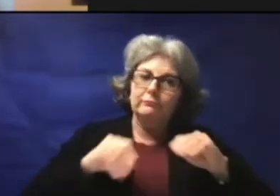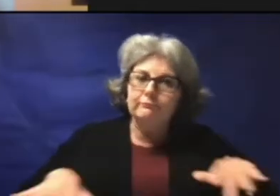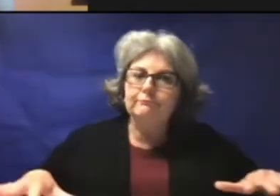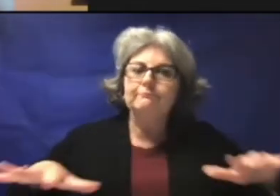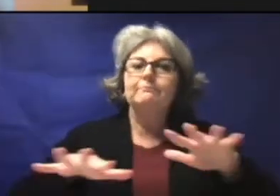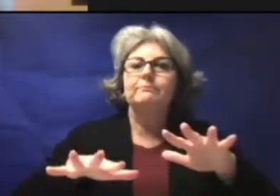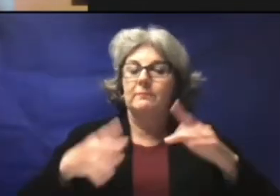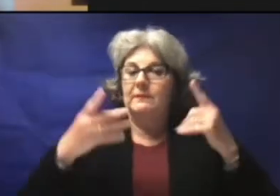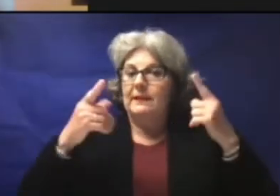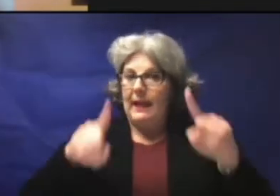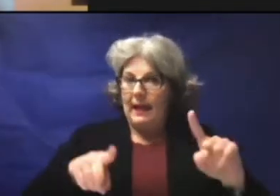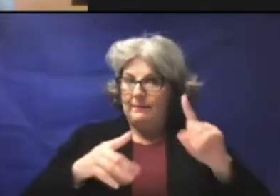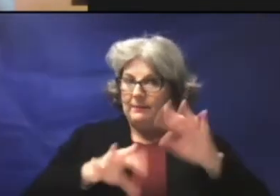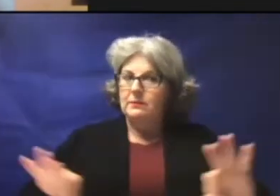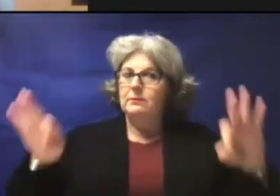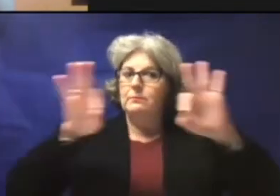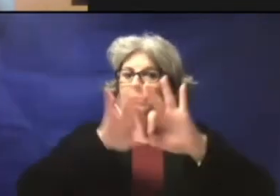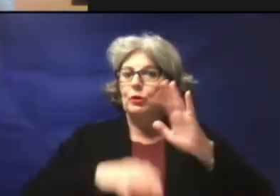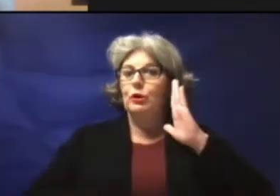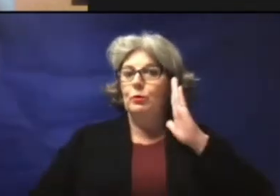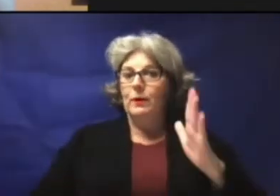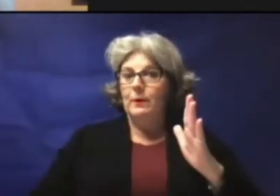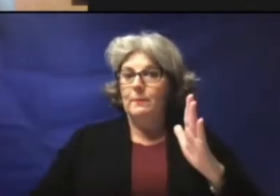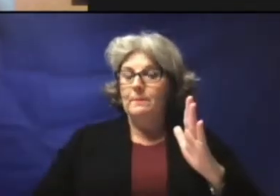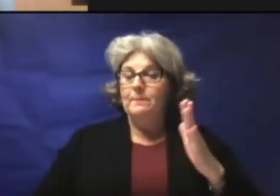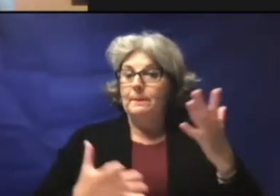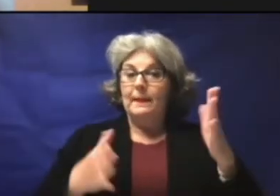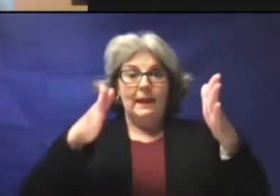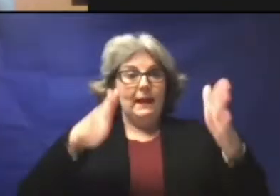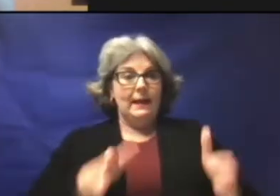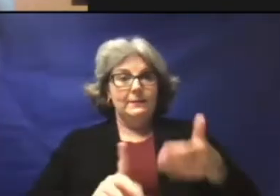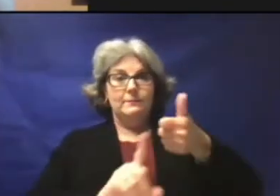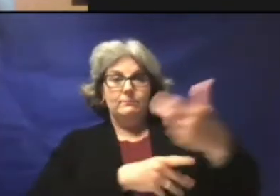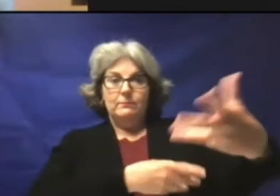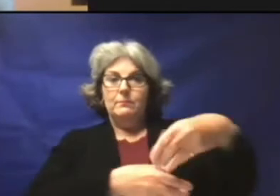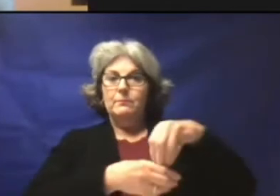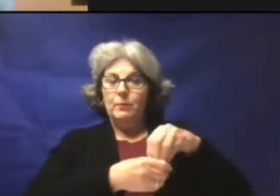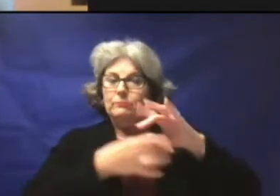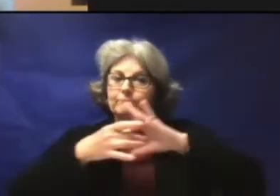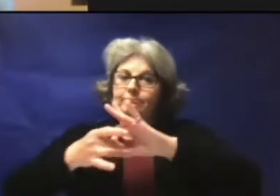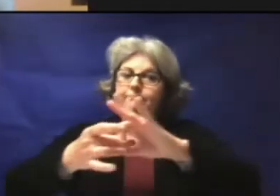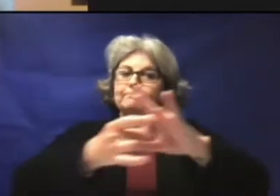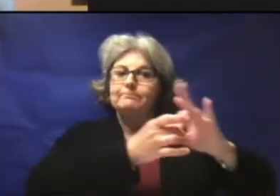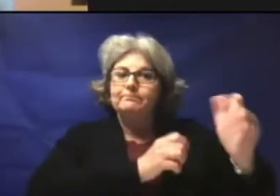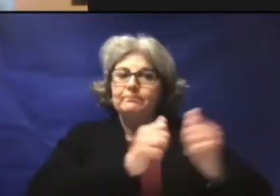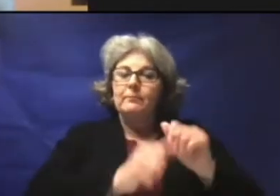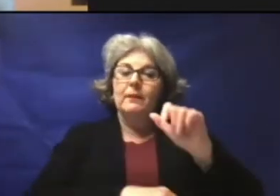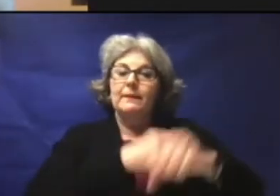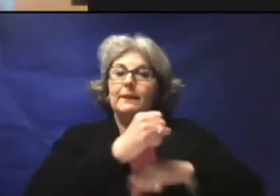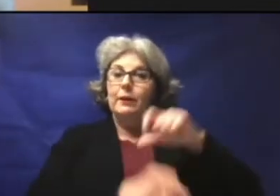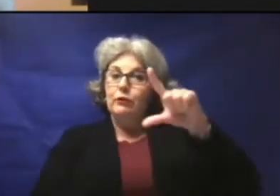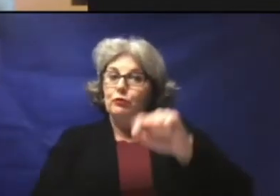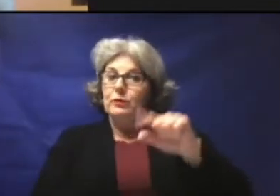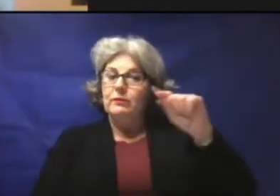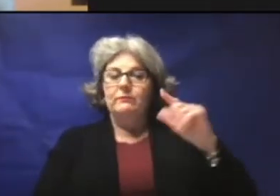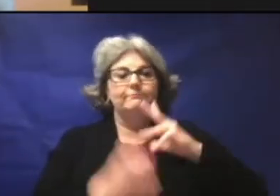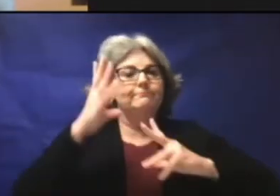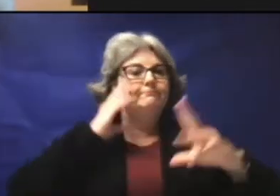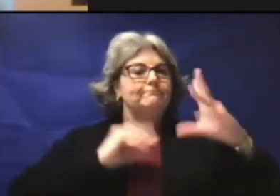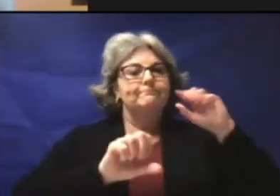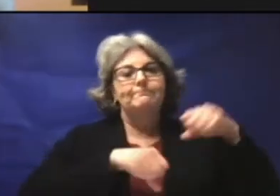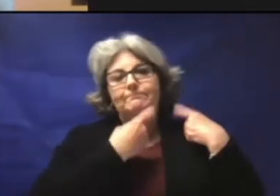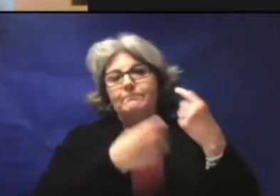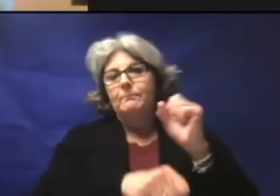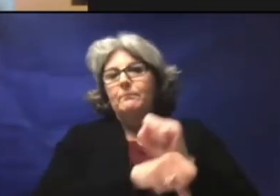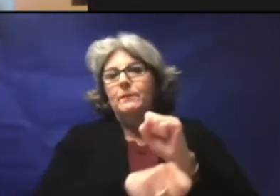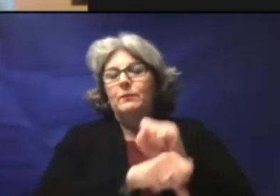is what's going to be important. As someone who was part of the coordinated campaign in 2020, who's been doing this work in